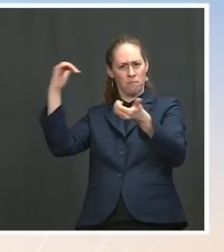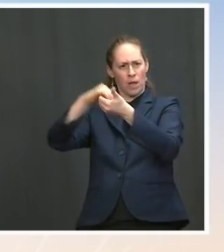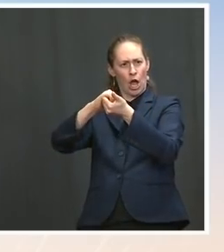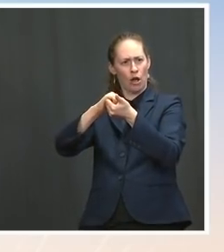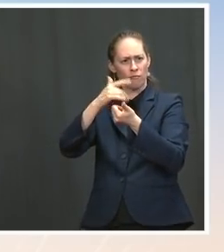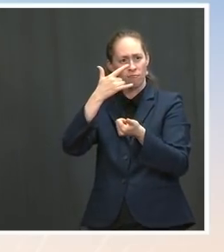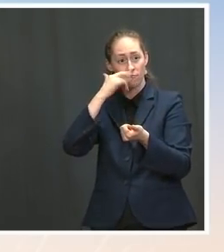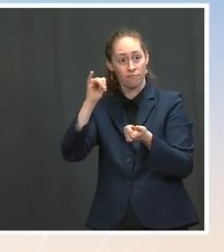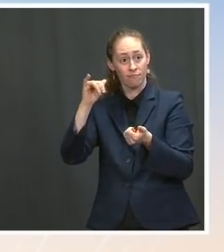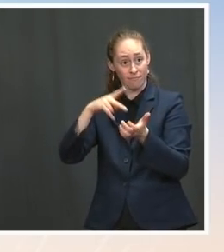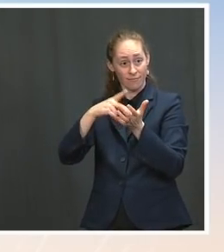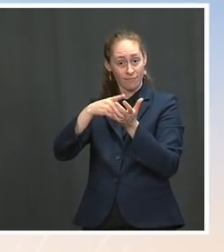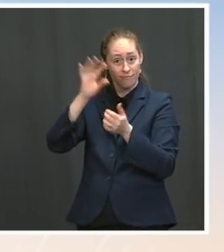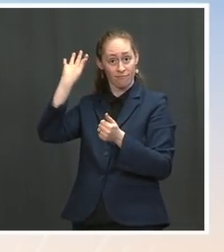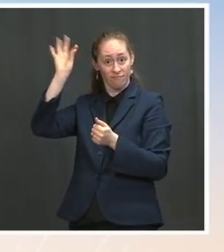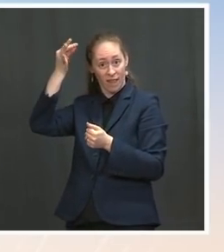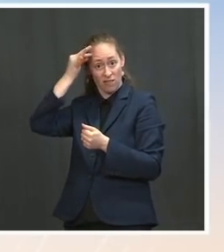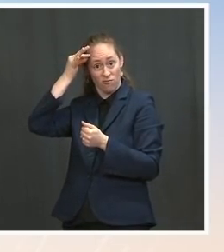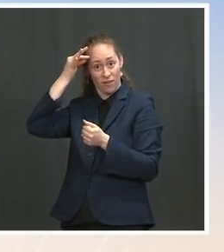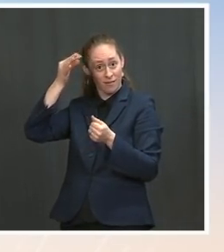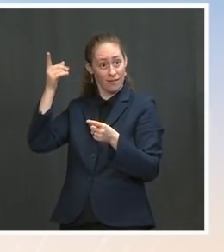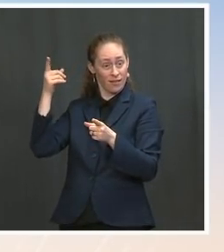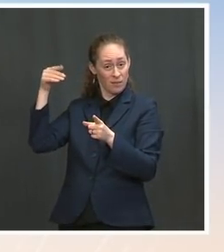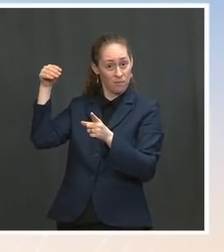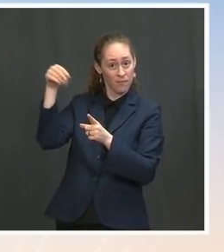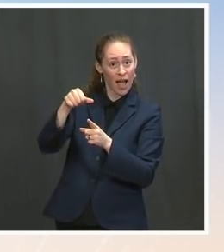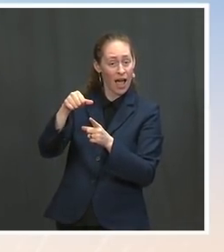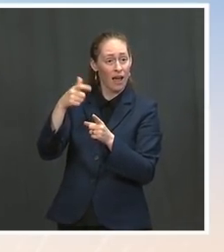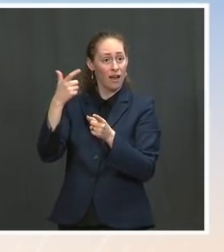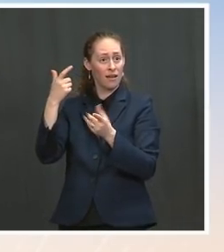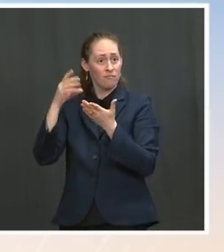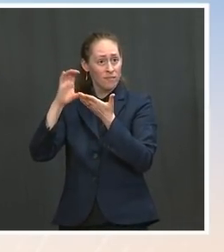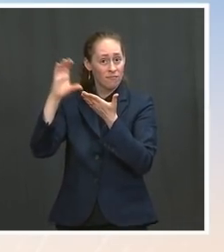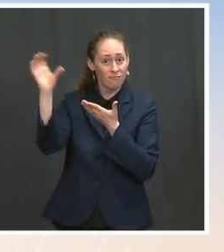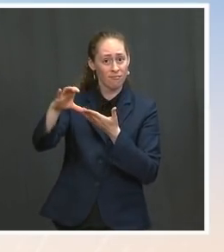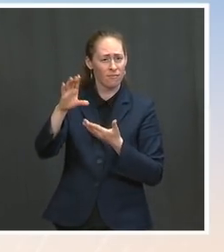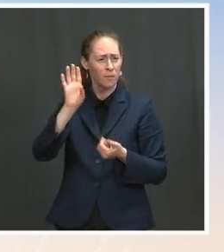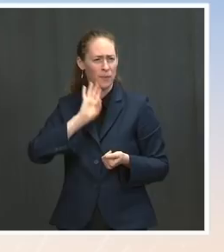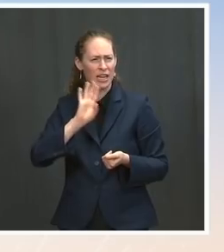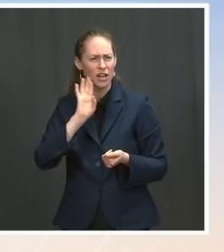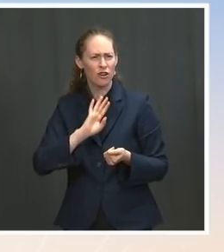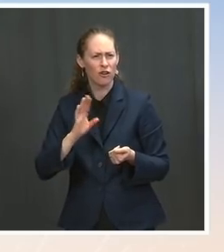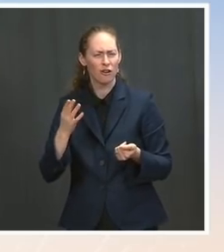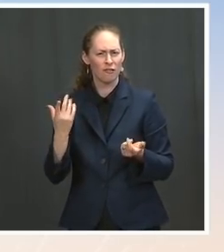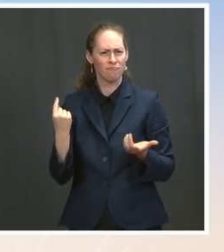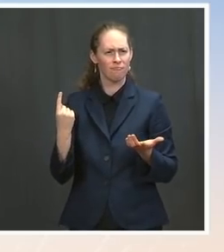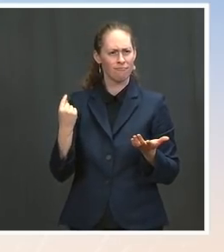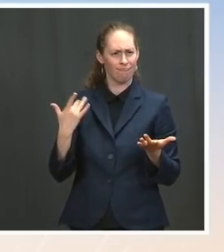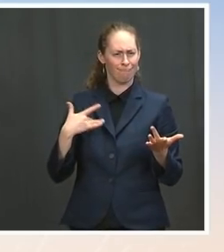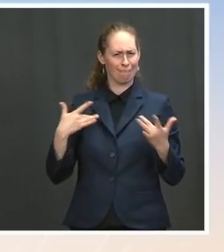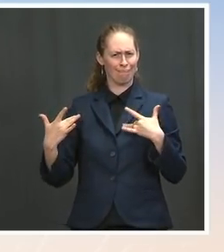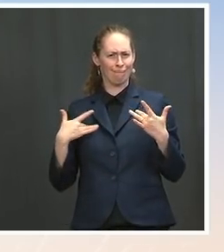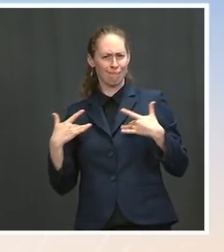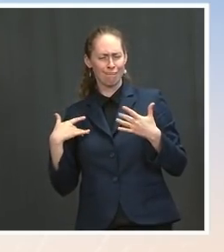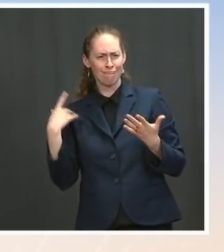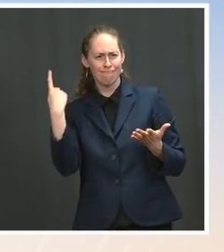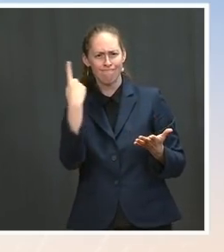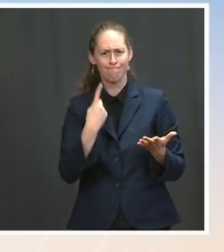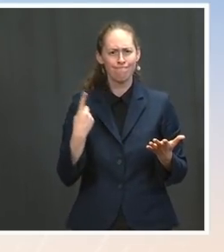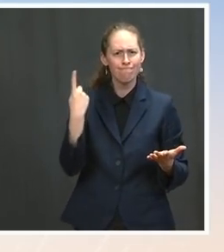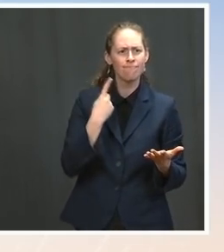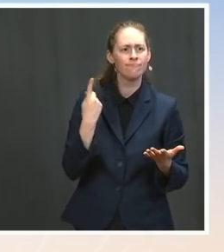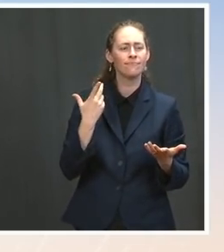all? And also, are there any concerns that this is kind of the way that they're going about this with like upload a picture of yourself, if there's any sort of data harvesting aspect of this